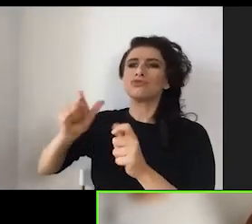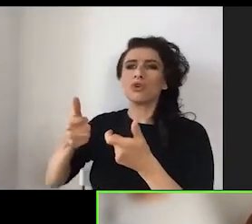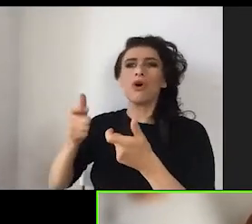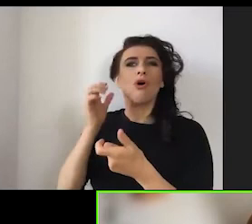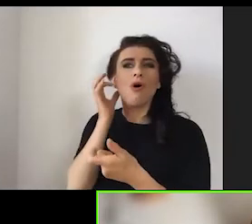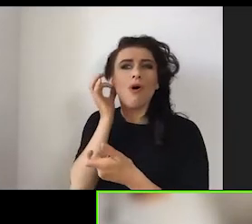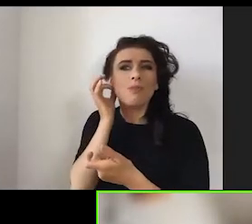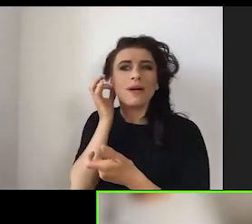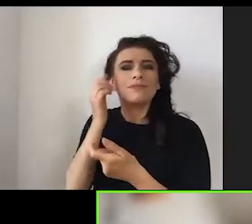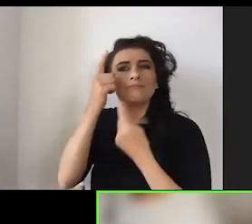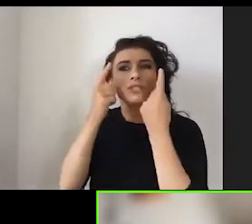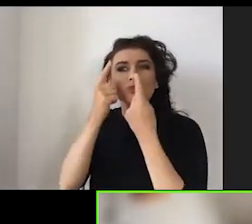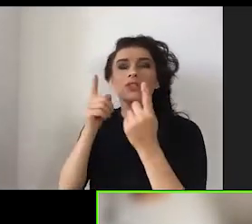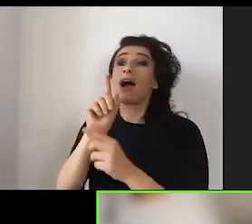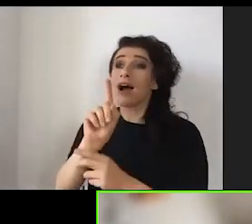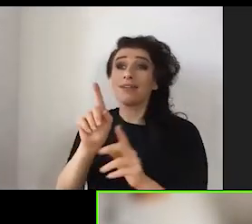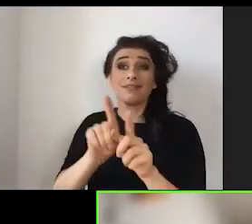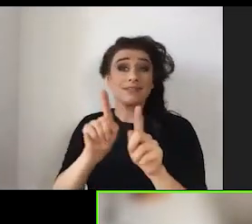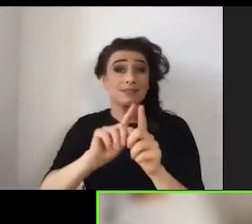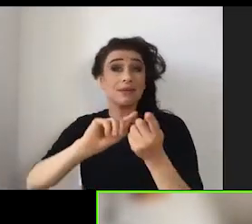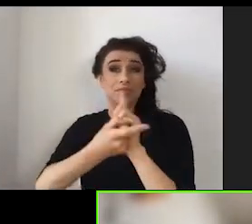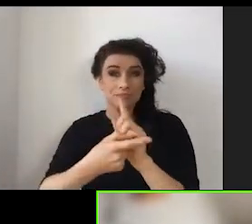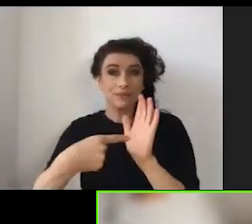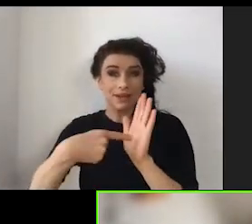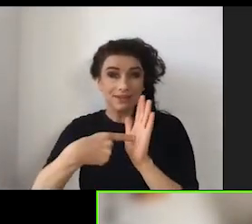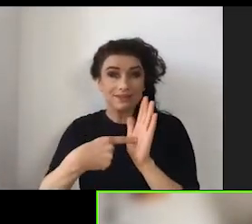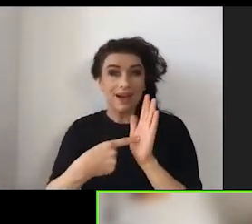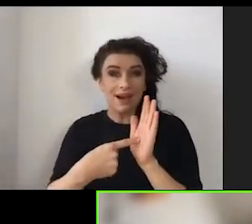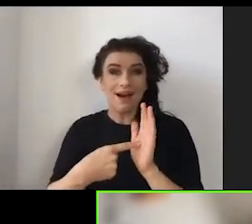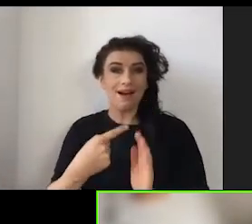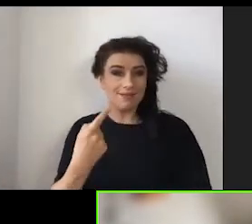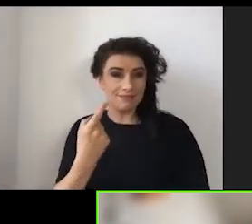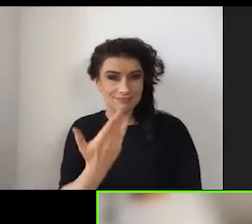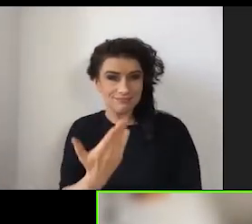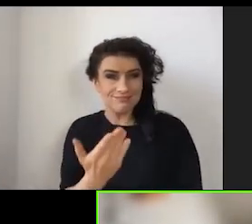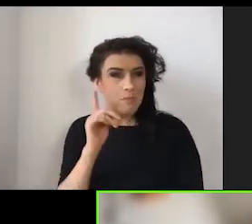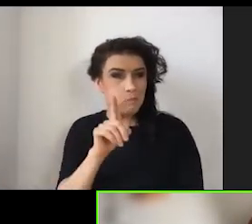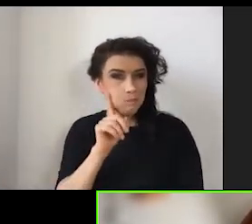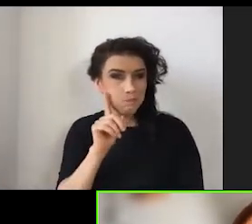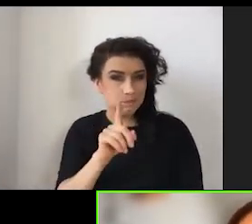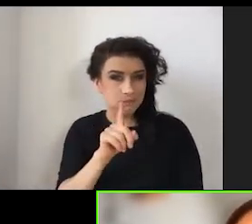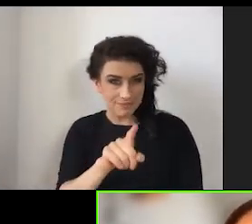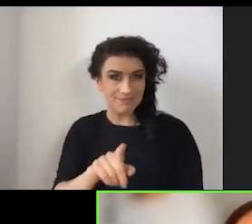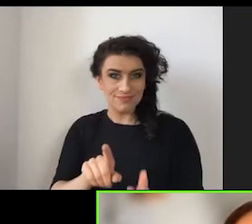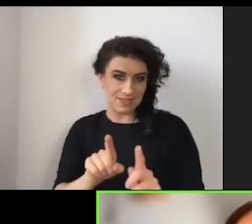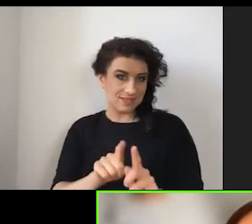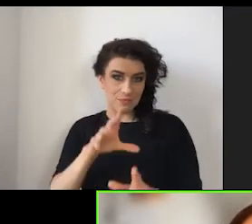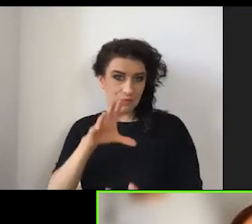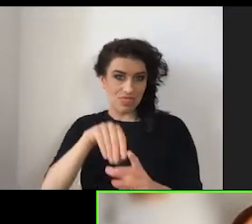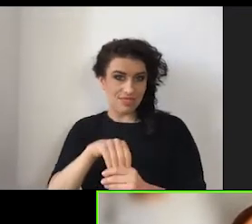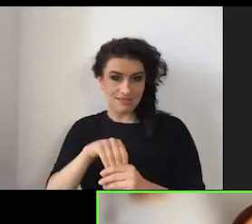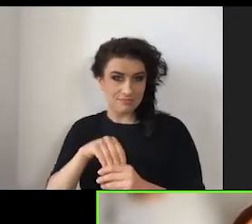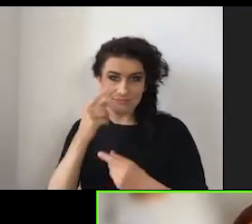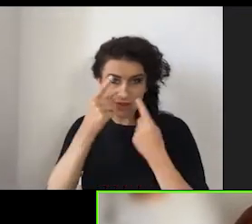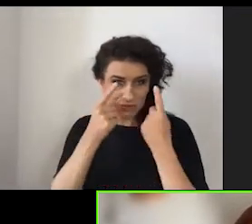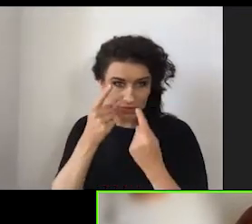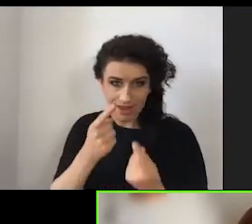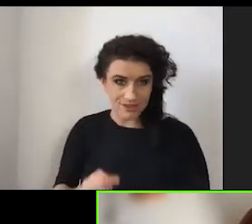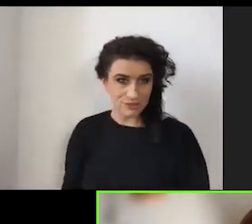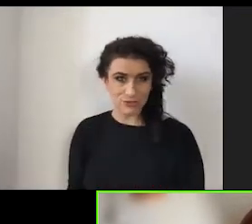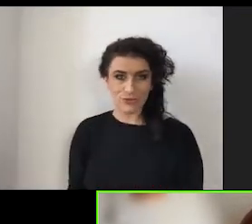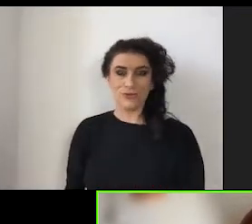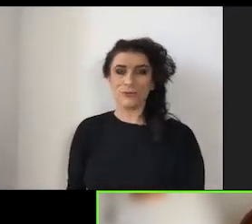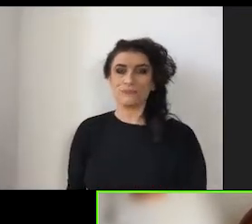very hard because you have to move something in the economy, you have to improve something in their economy, which you can notice in, for instance,